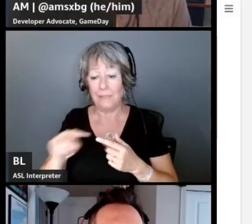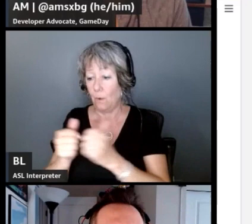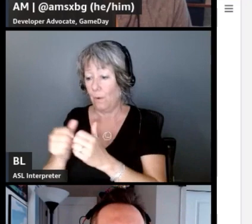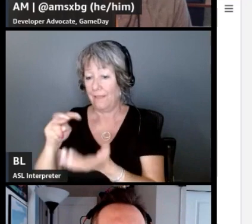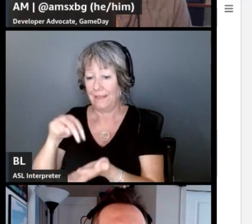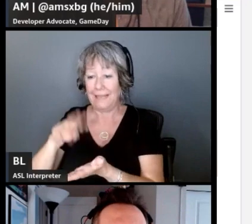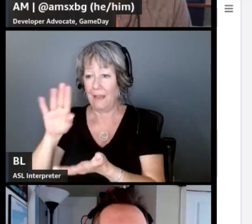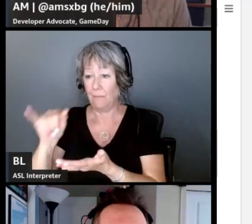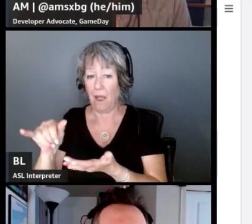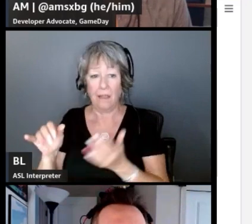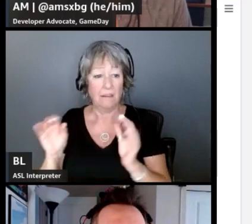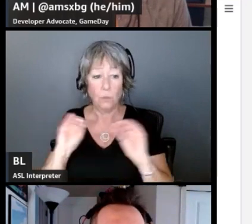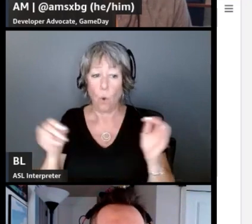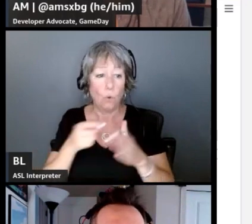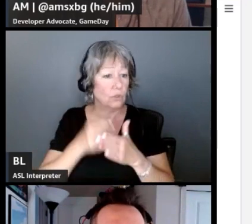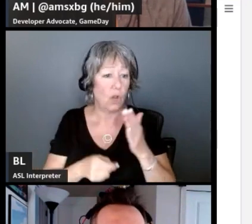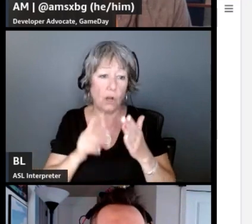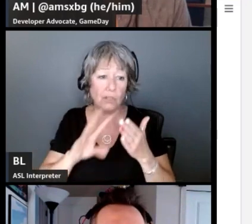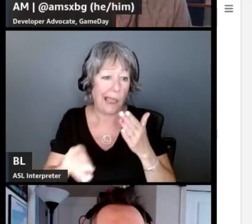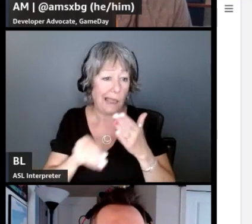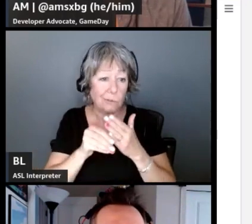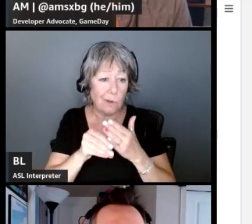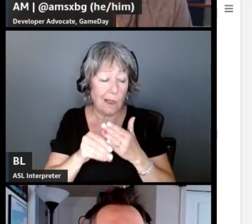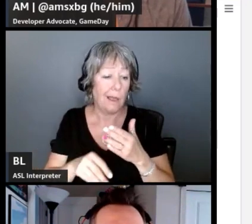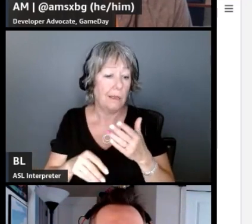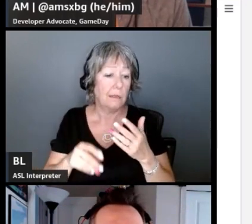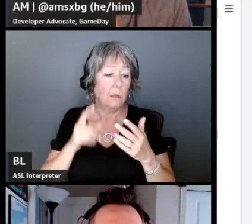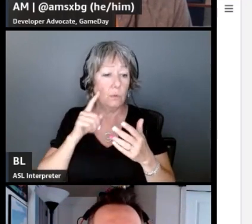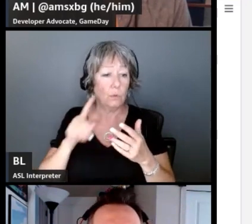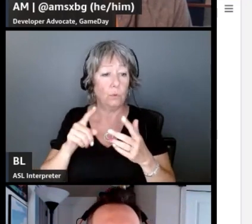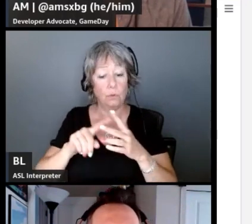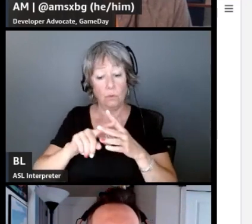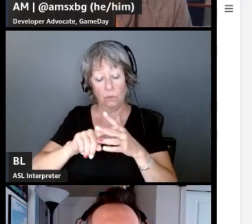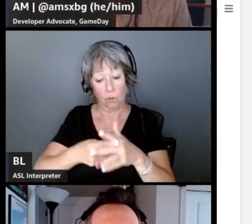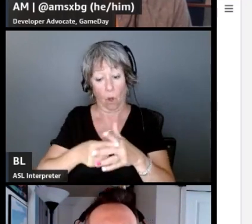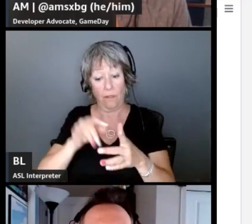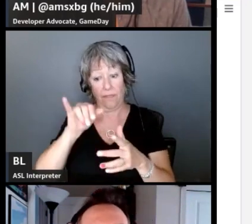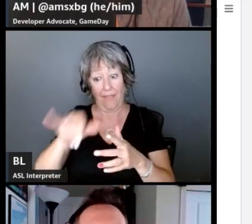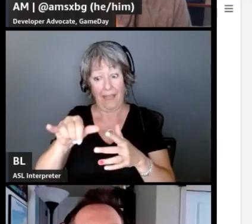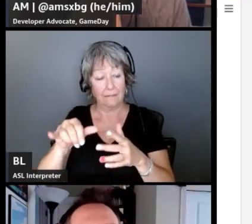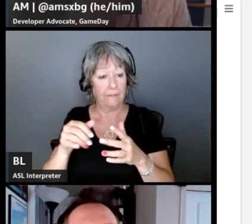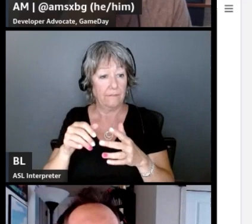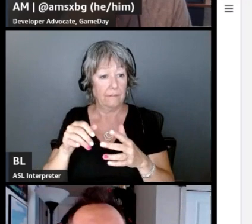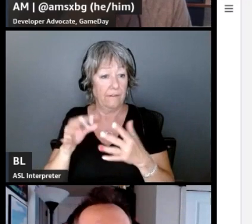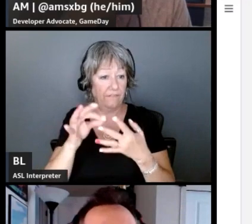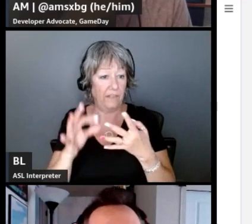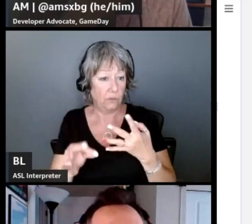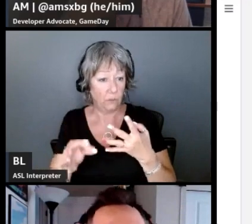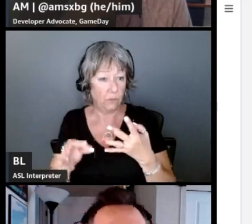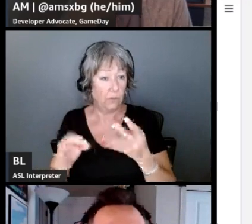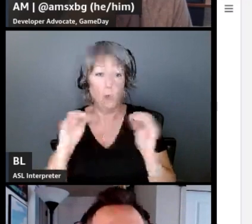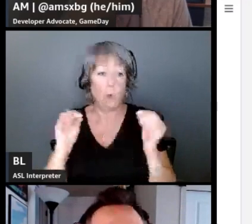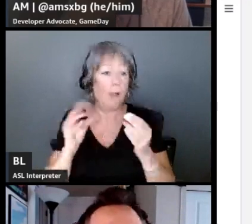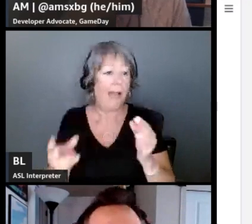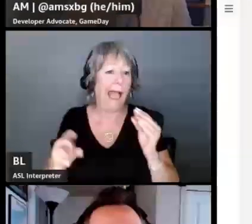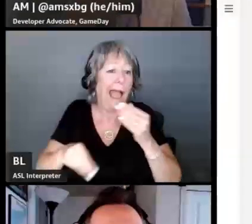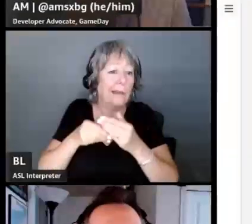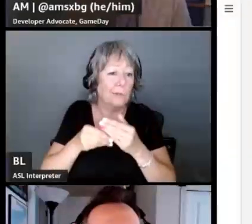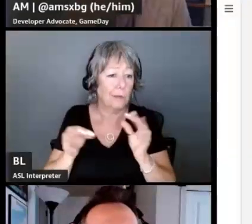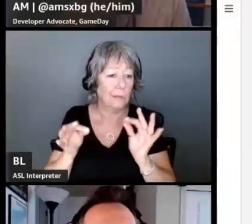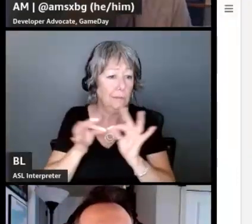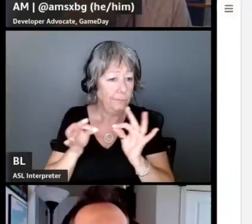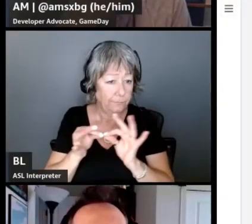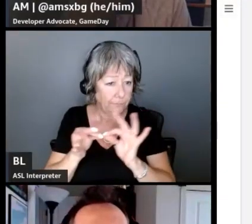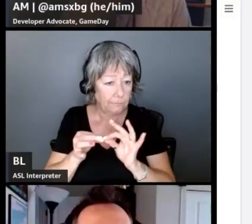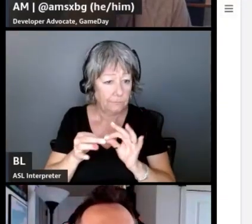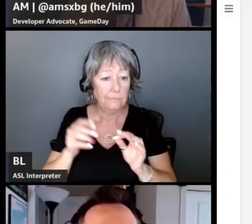are not going to be charged extra. The feature, to enable the feature by itself, there is no extra cost. You are not necessarily going to have to provision